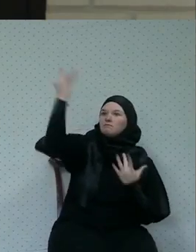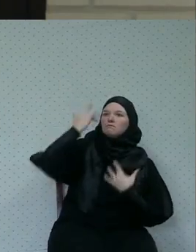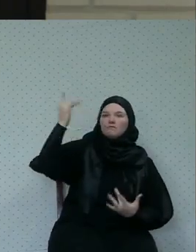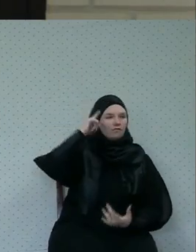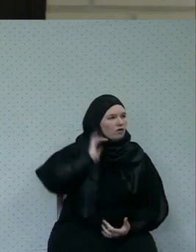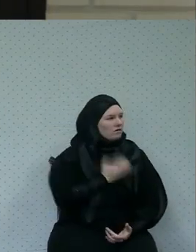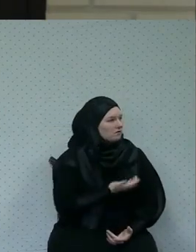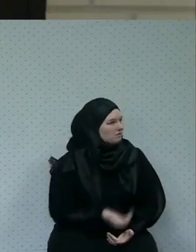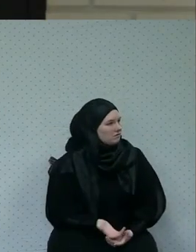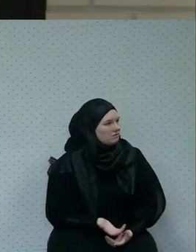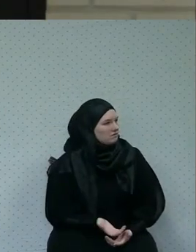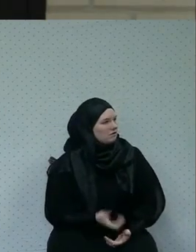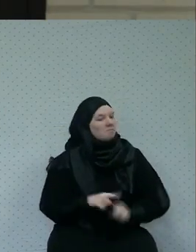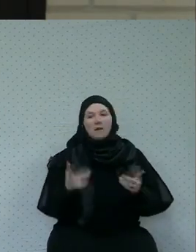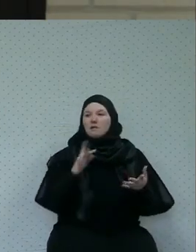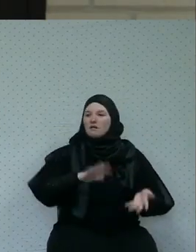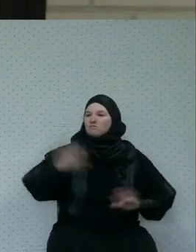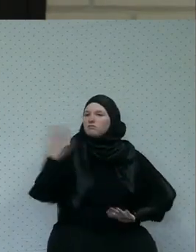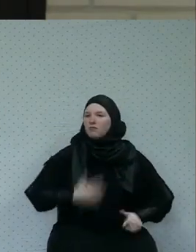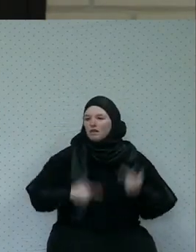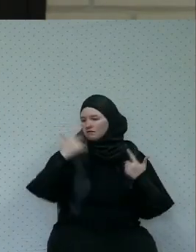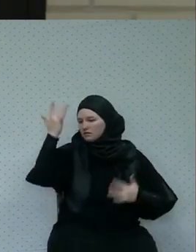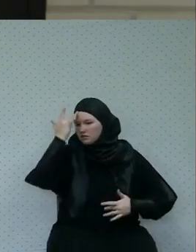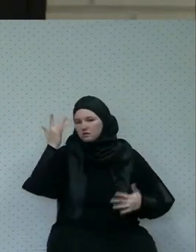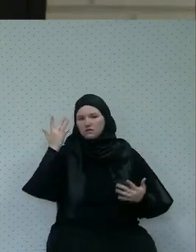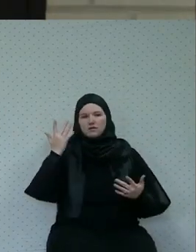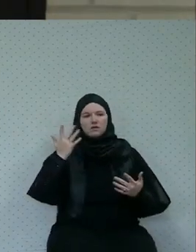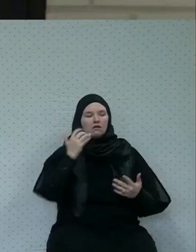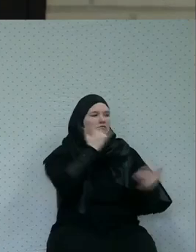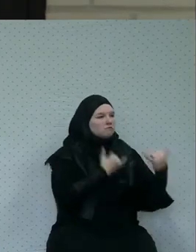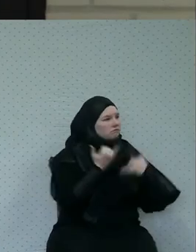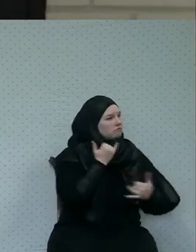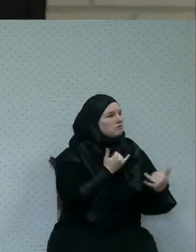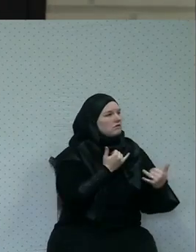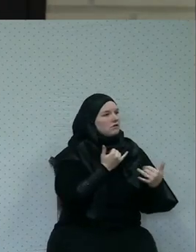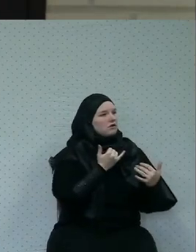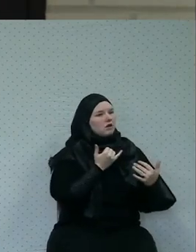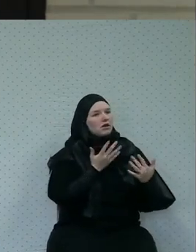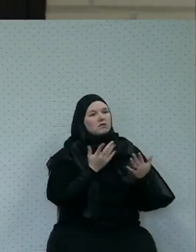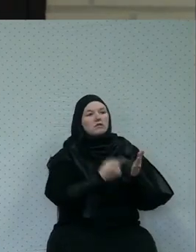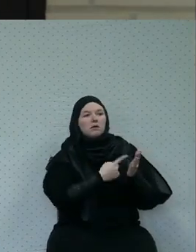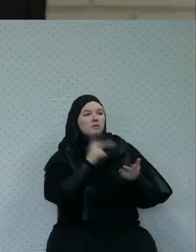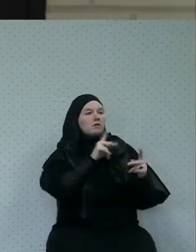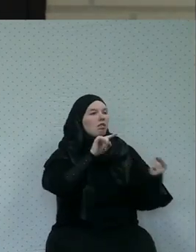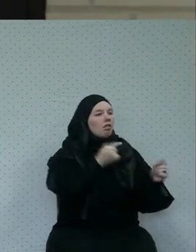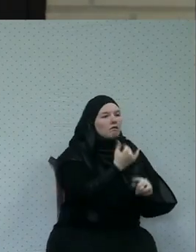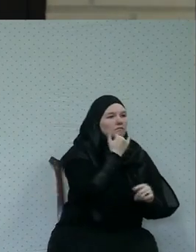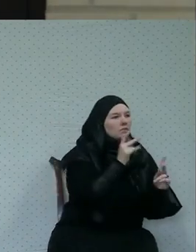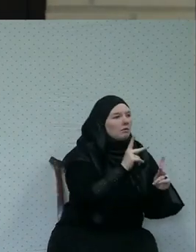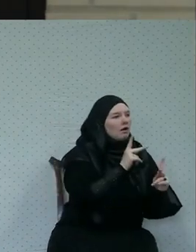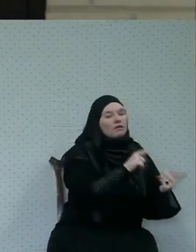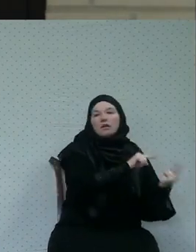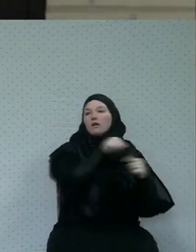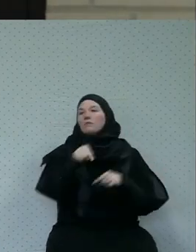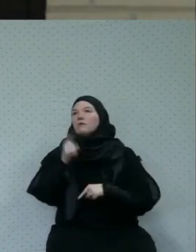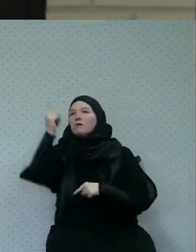when we are most miserable. So we go make sins and harm people and do this and then come back